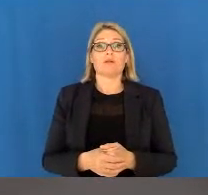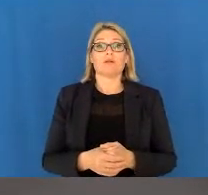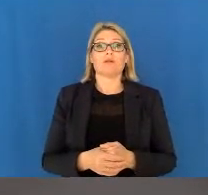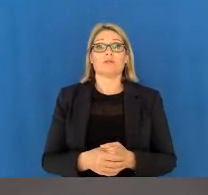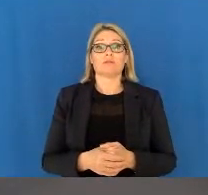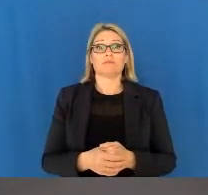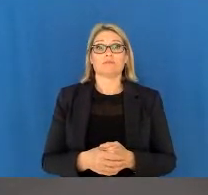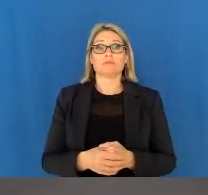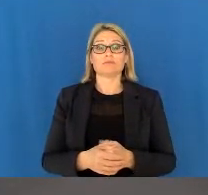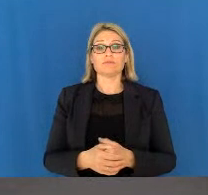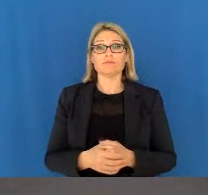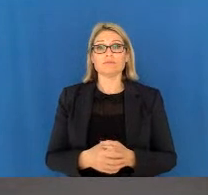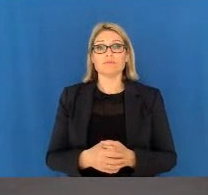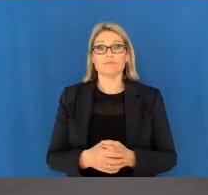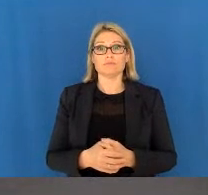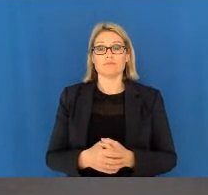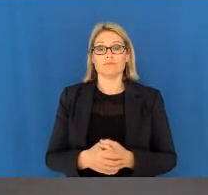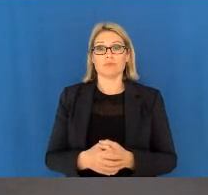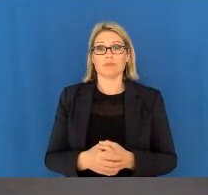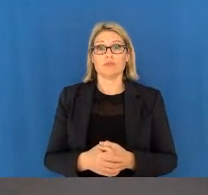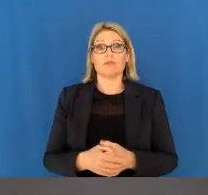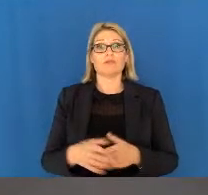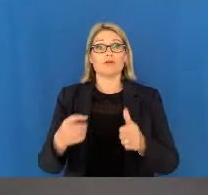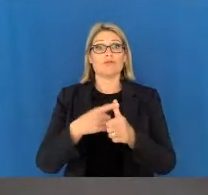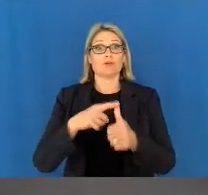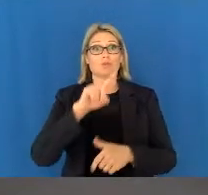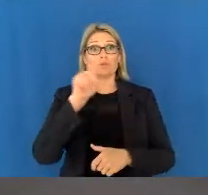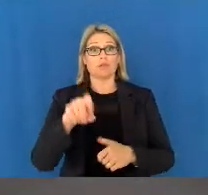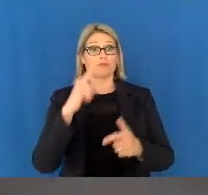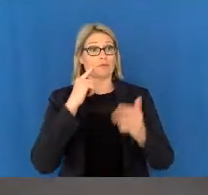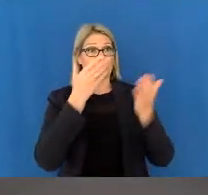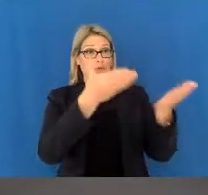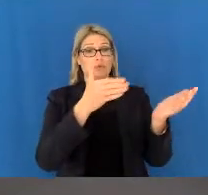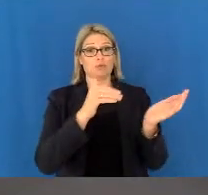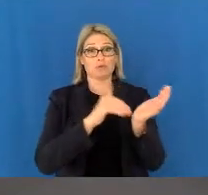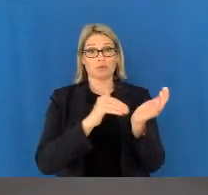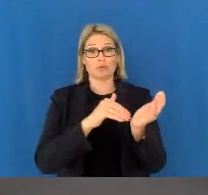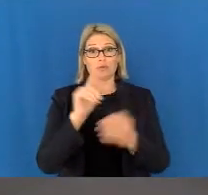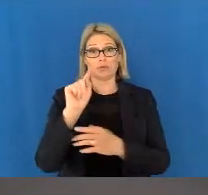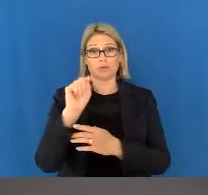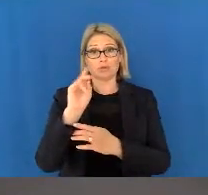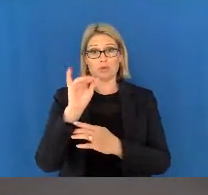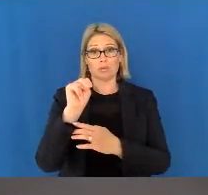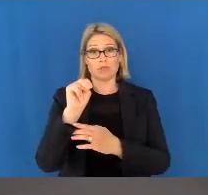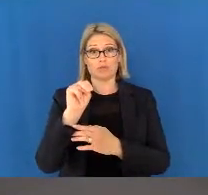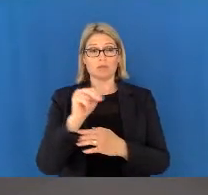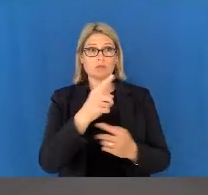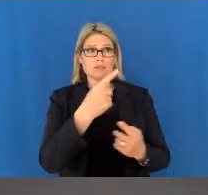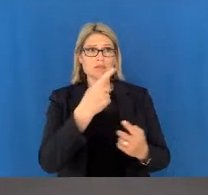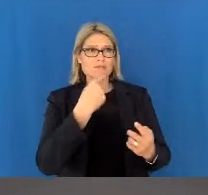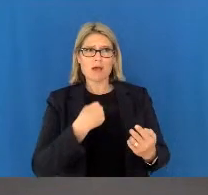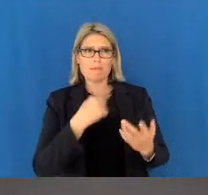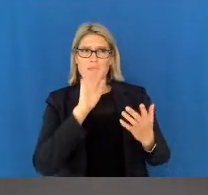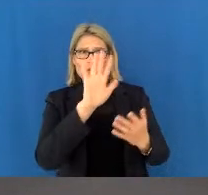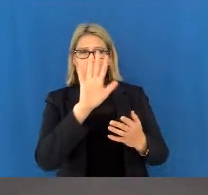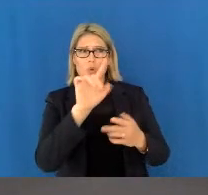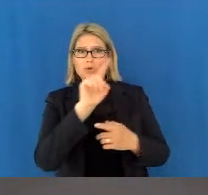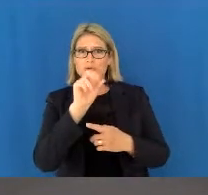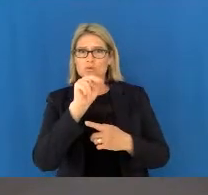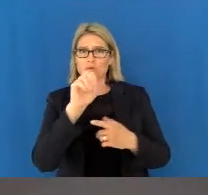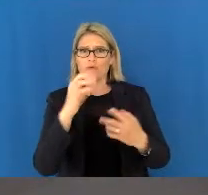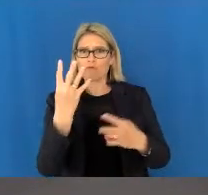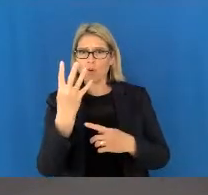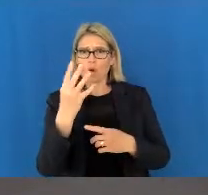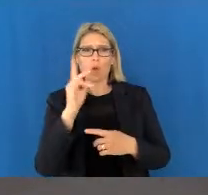this question to Dr. Tobin. Can you tell us what the situation is in your zone, Zone